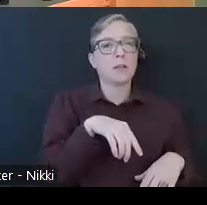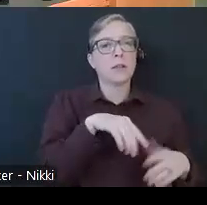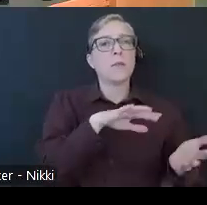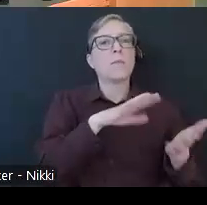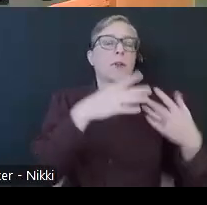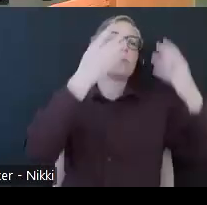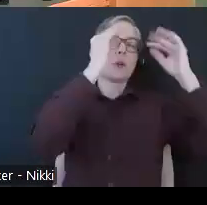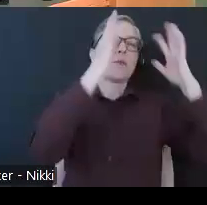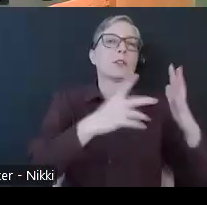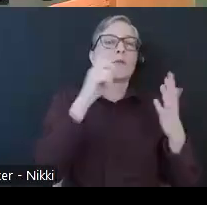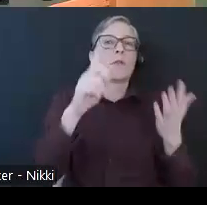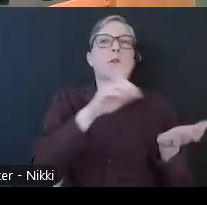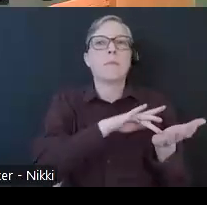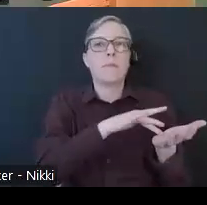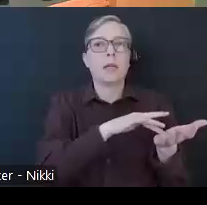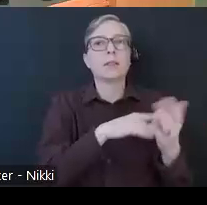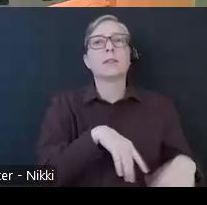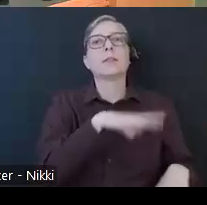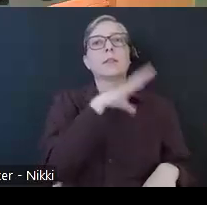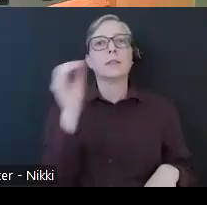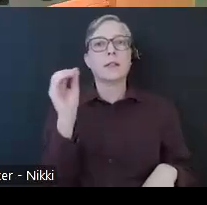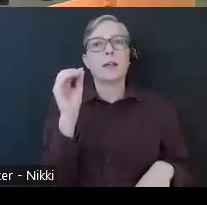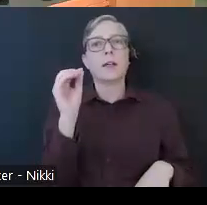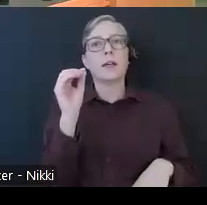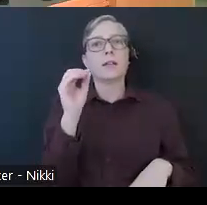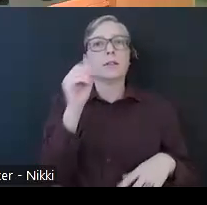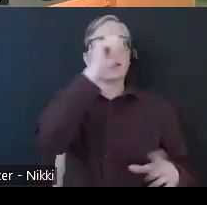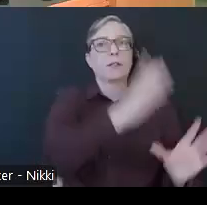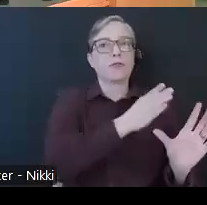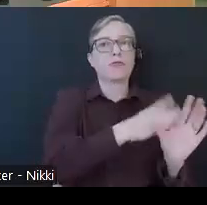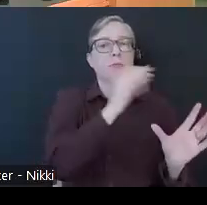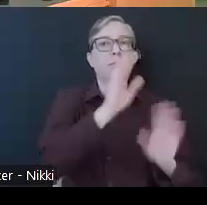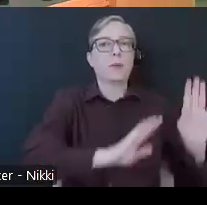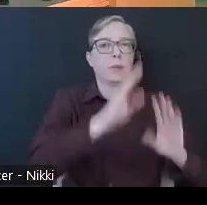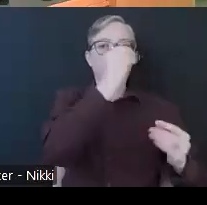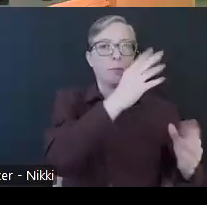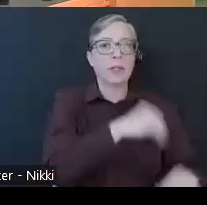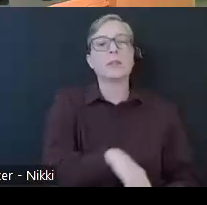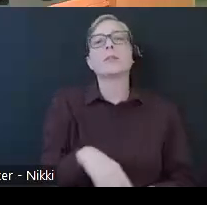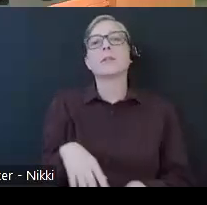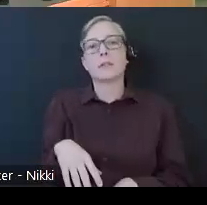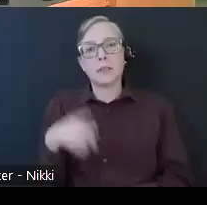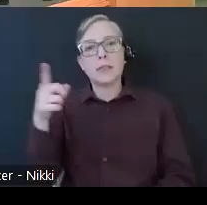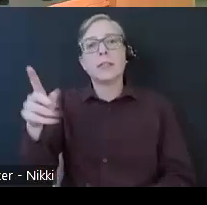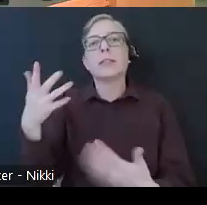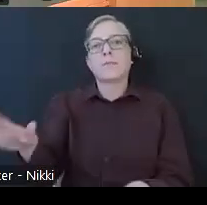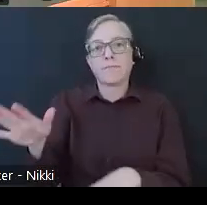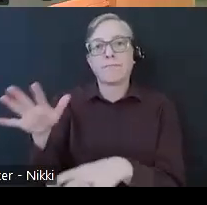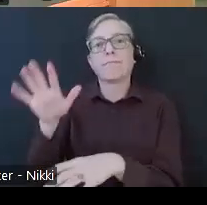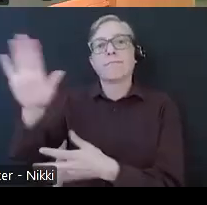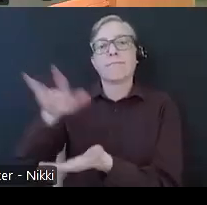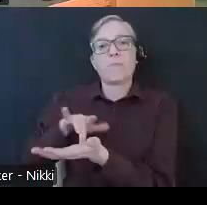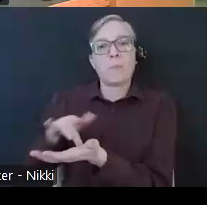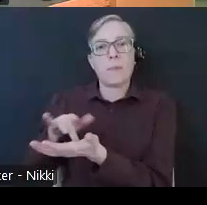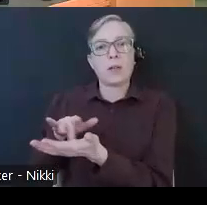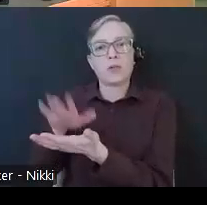Medicine. He completed his medical school from Jefferson and also his residency at University of Maryland